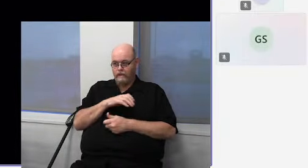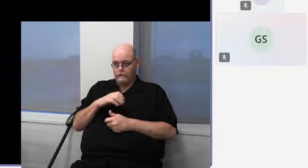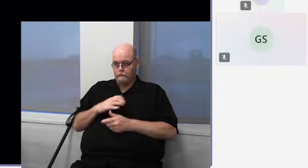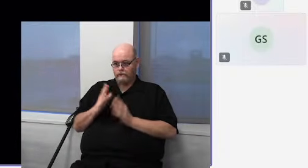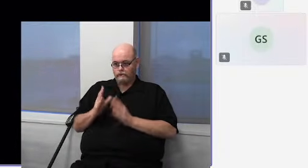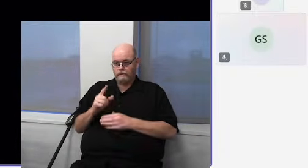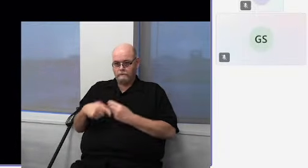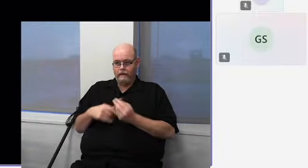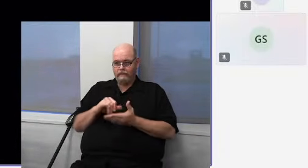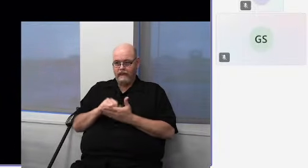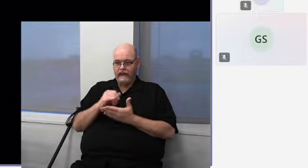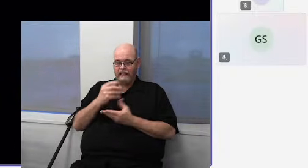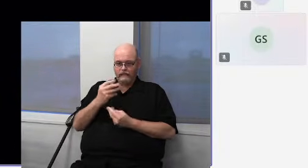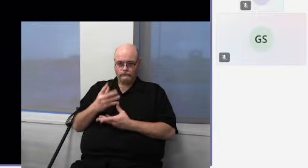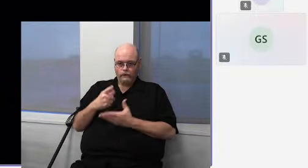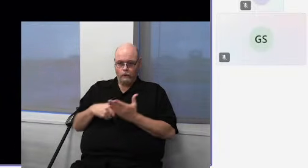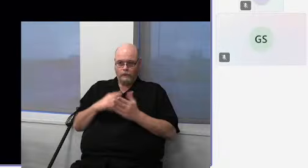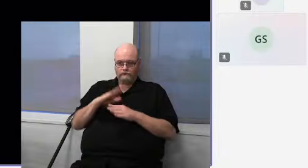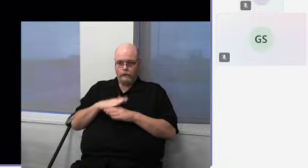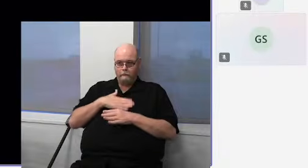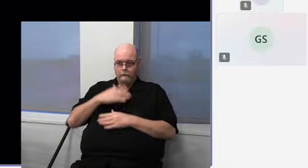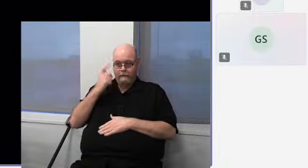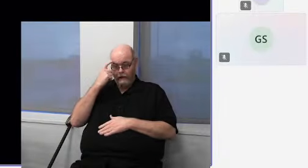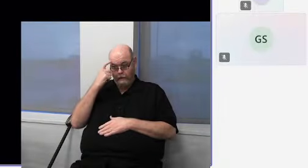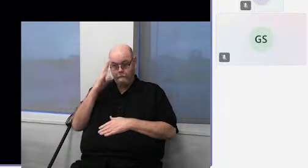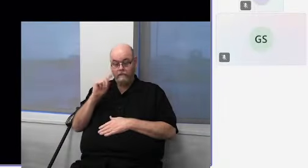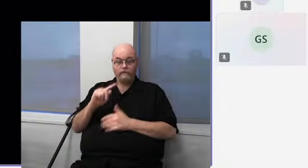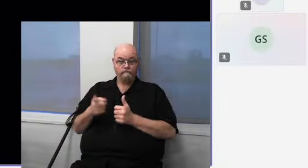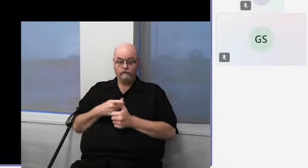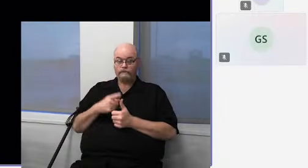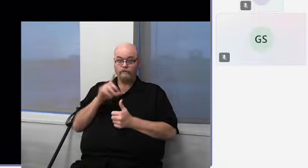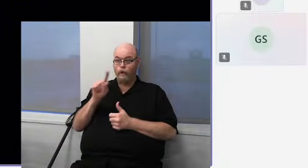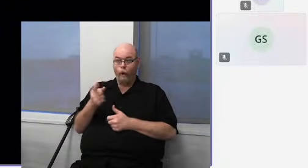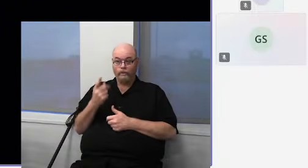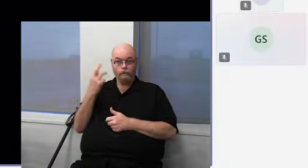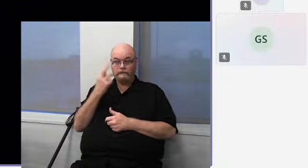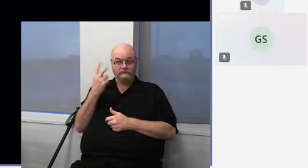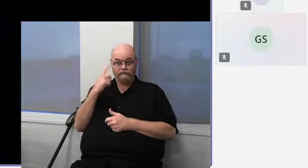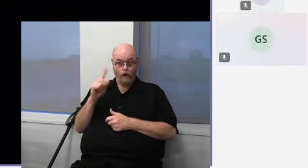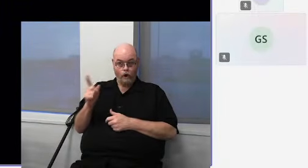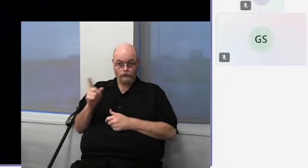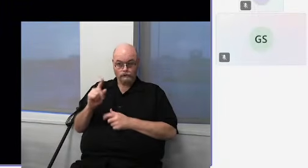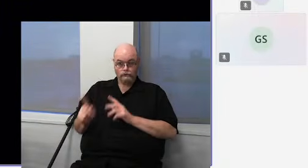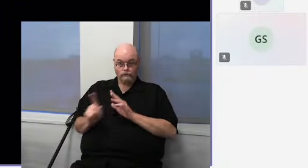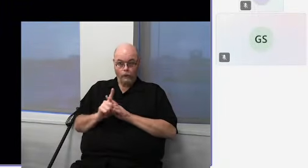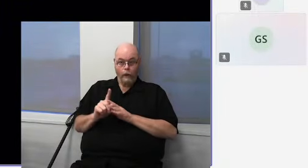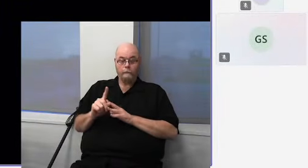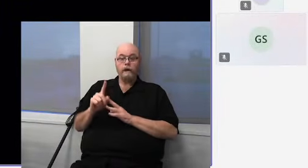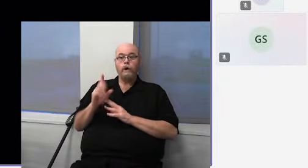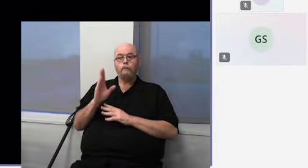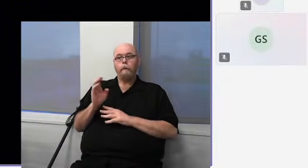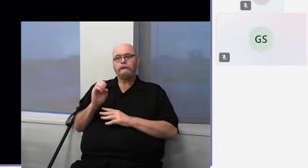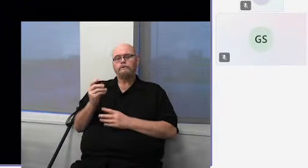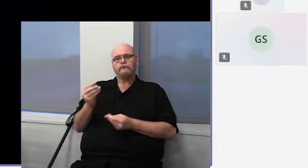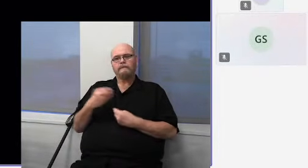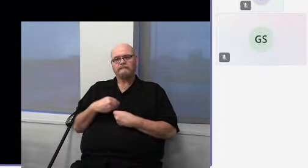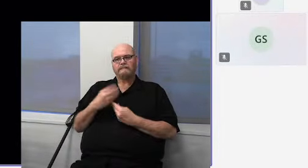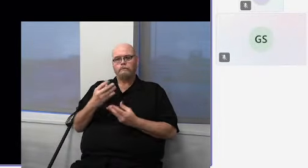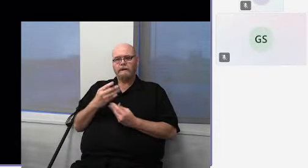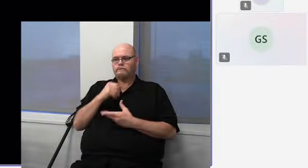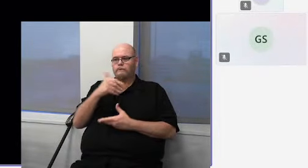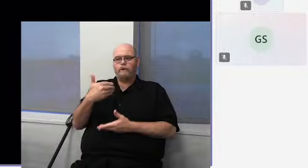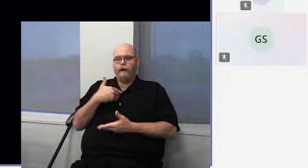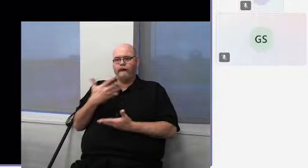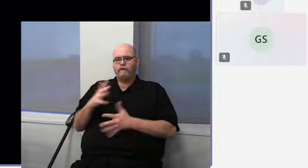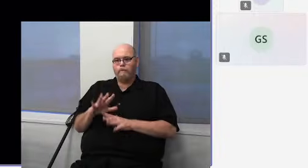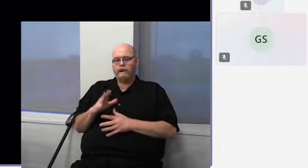the commissioners about it, and I want to let you know what's on my mind. The first is that the only reason for her to show up here would be to give us information